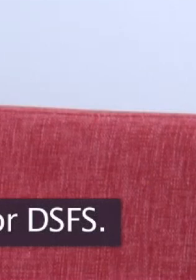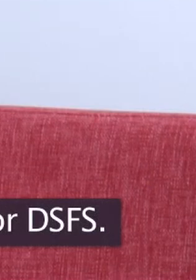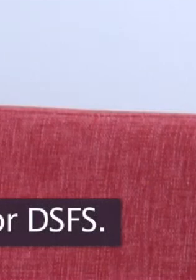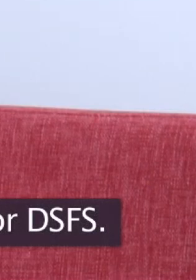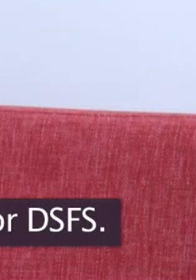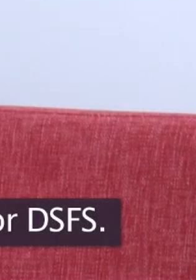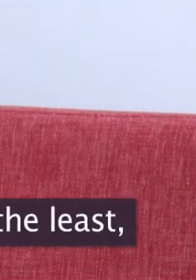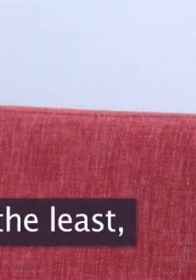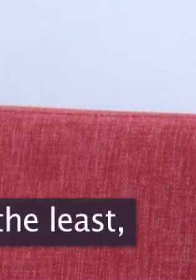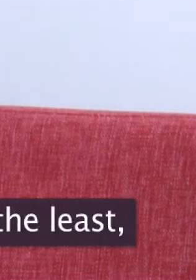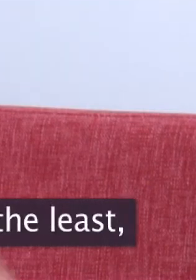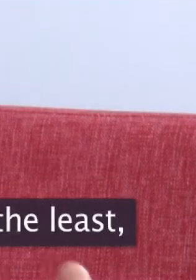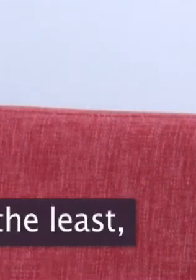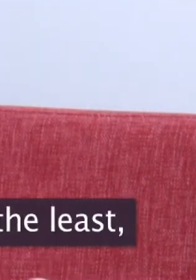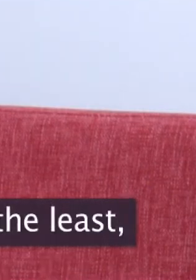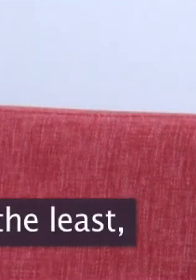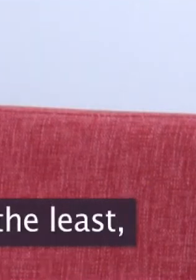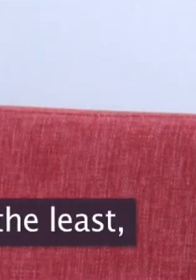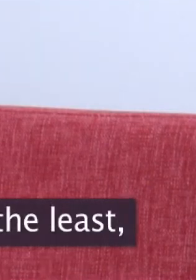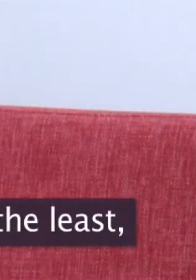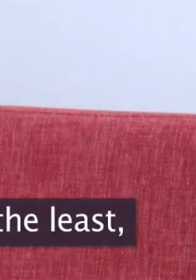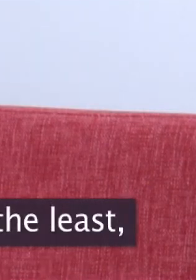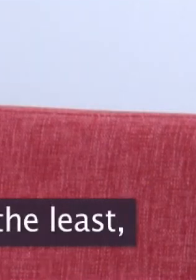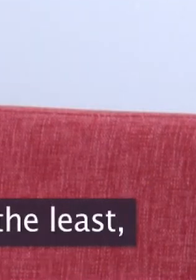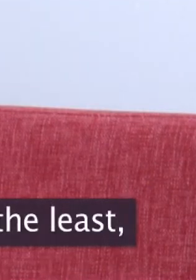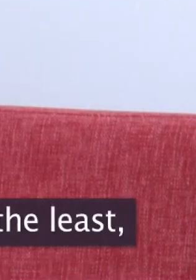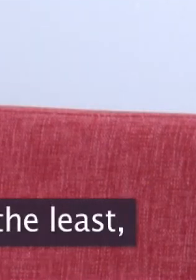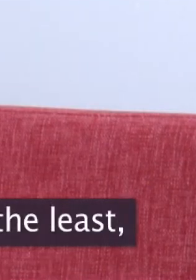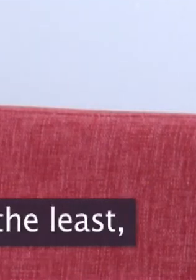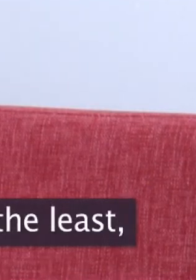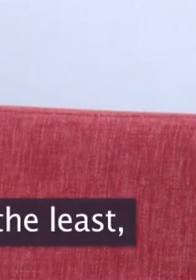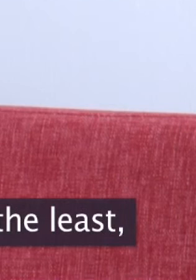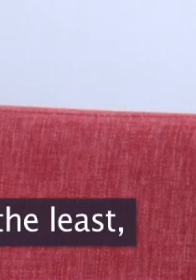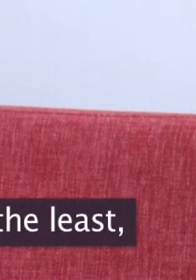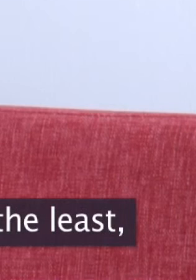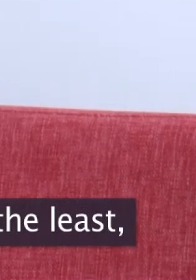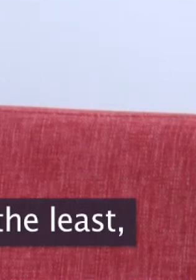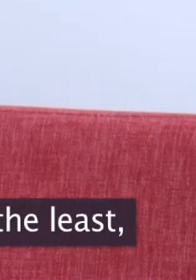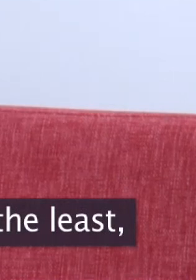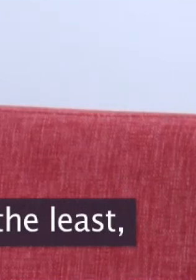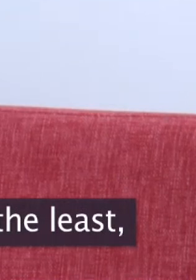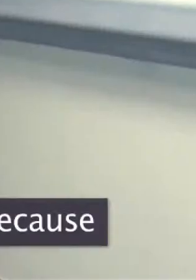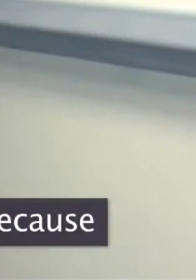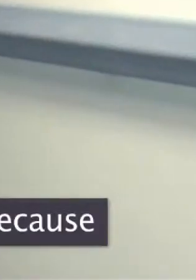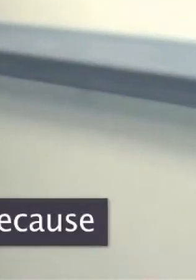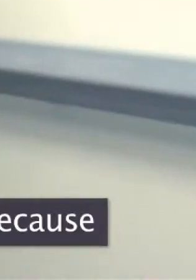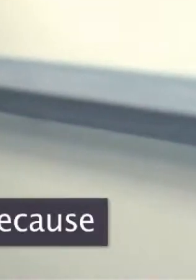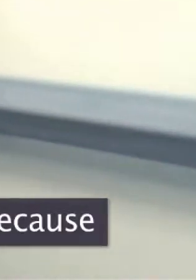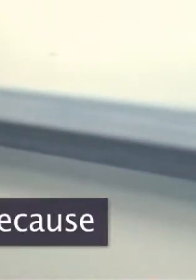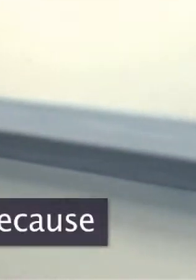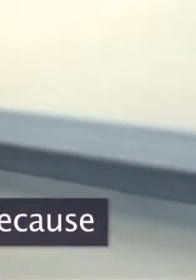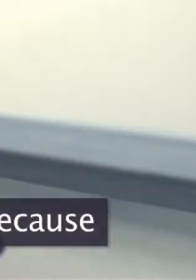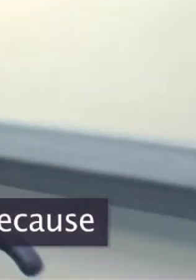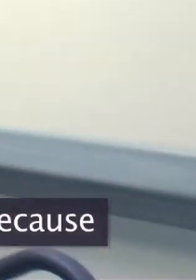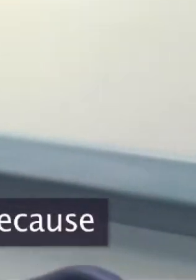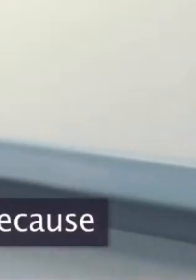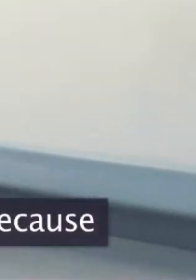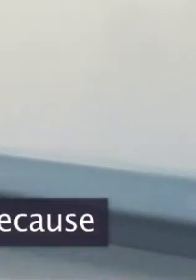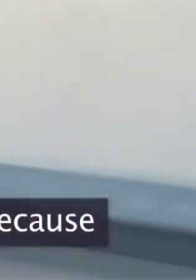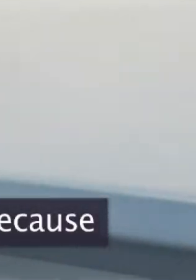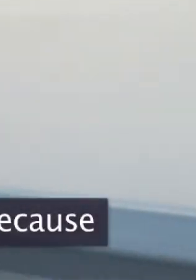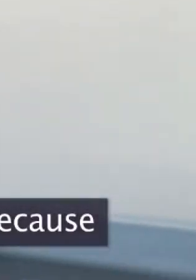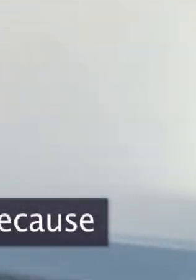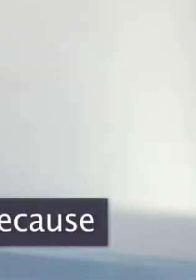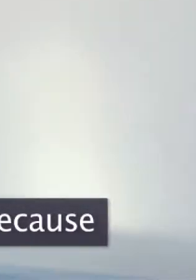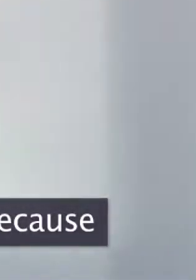for DSFS. The whole pandemic period has been a challenge say the least. But we don't talk about recovery